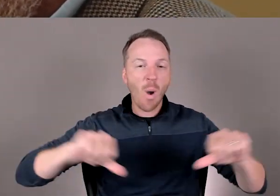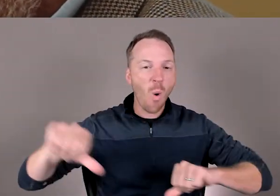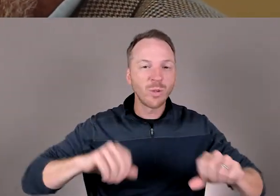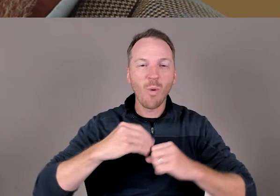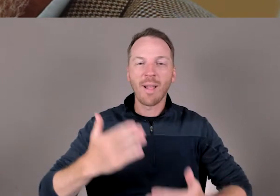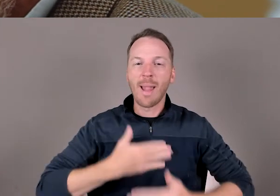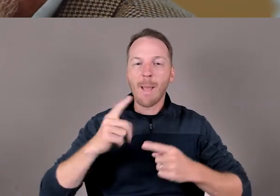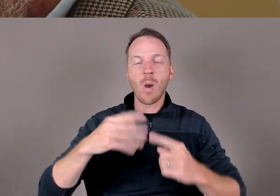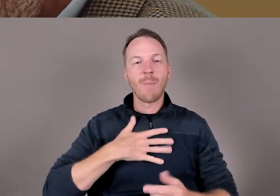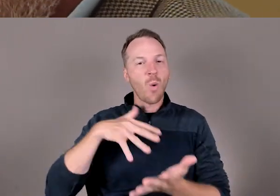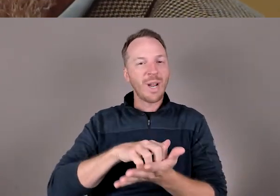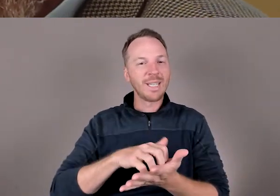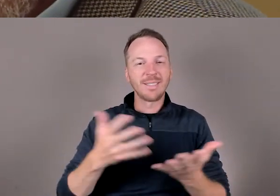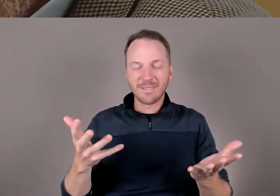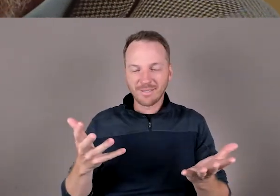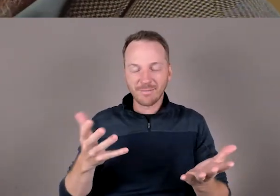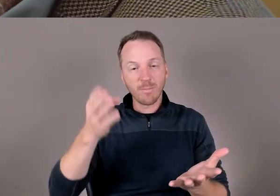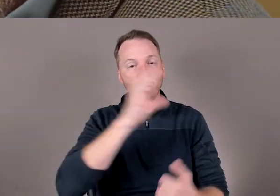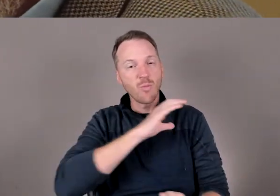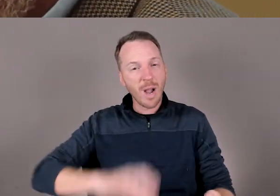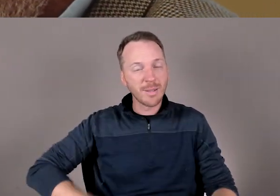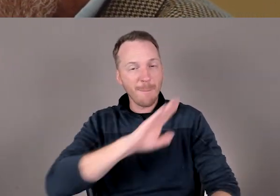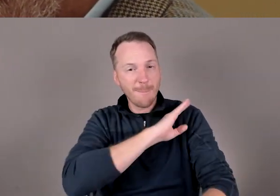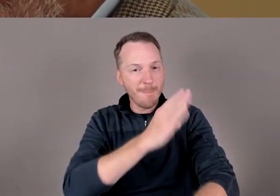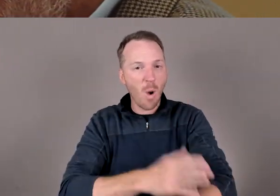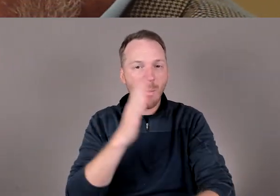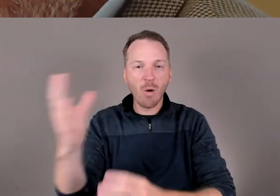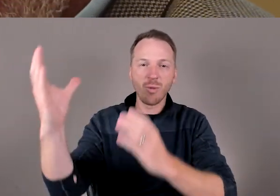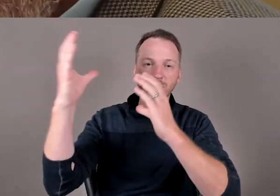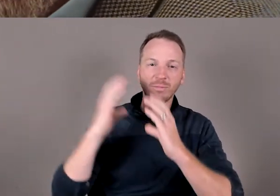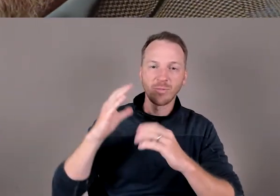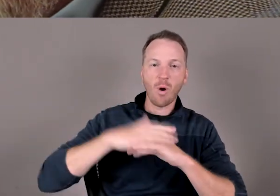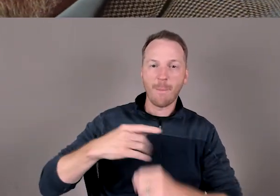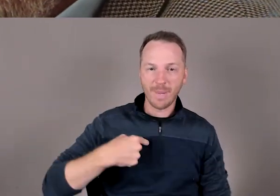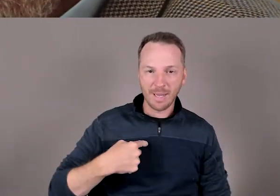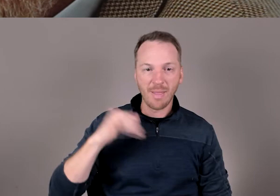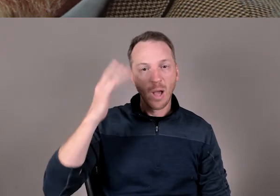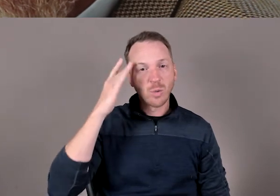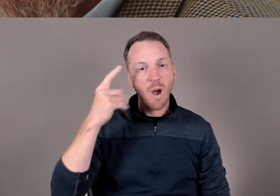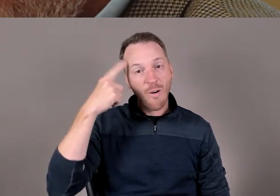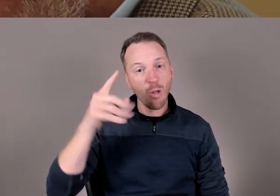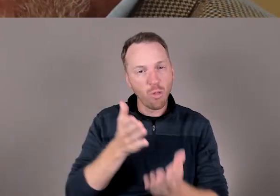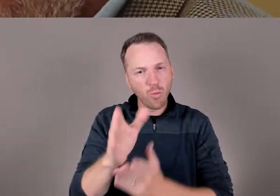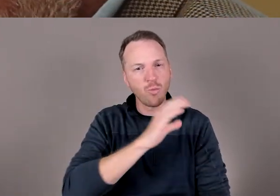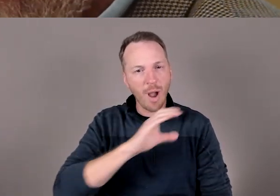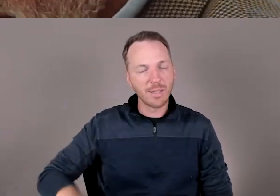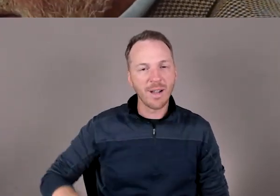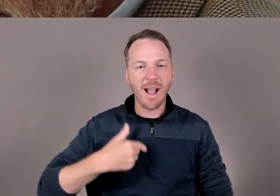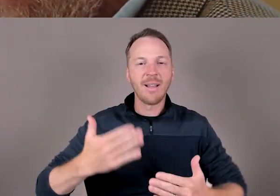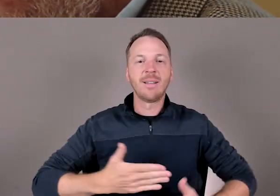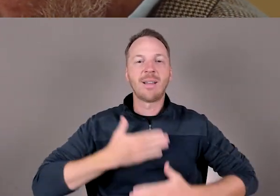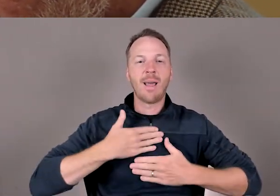gladly about my weaknesses, so that Christ's power may rest on me. That is why, for Christ's sake, I delight